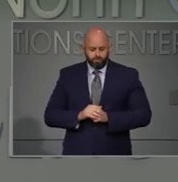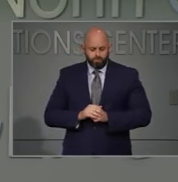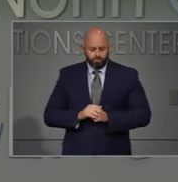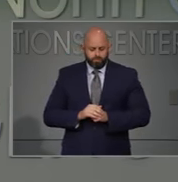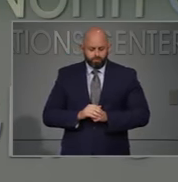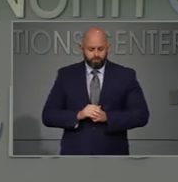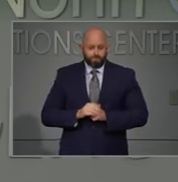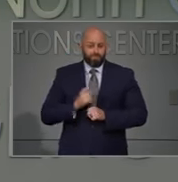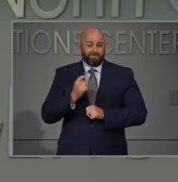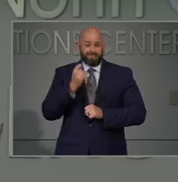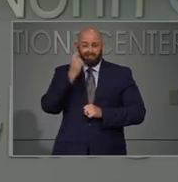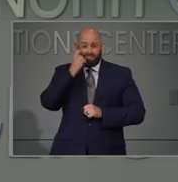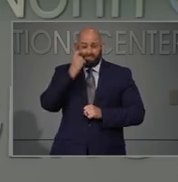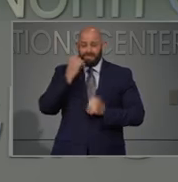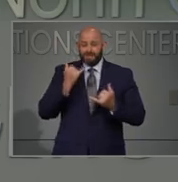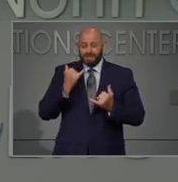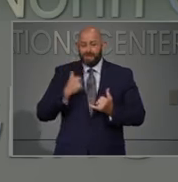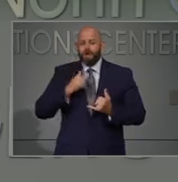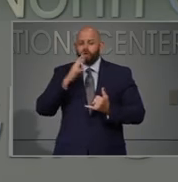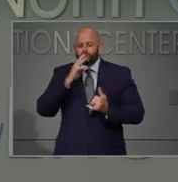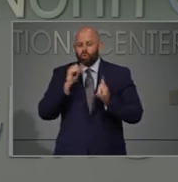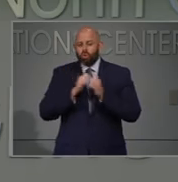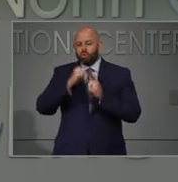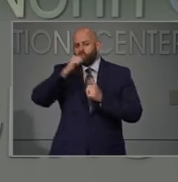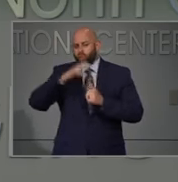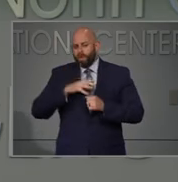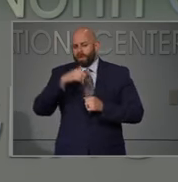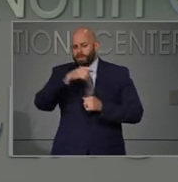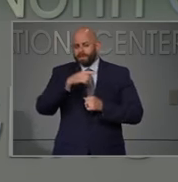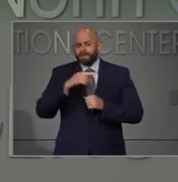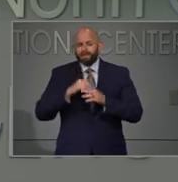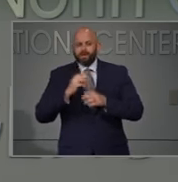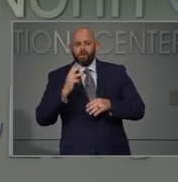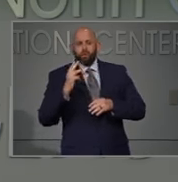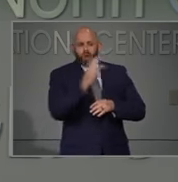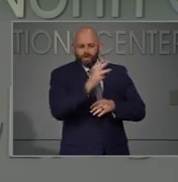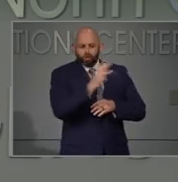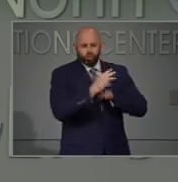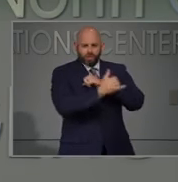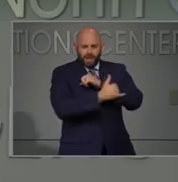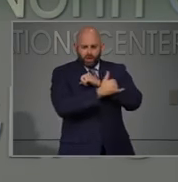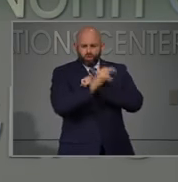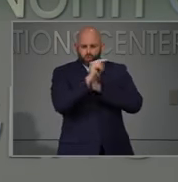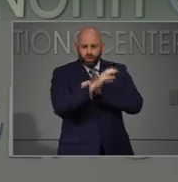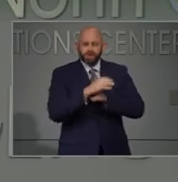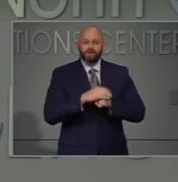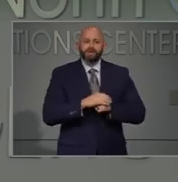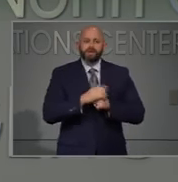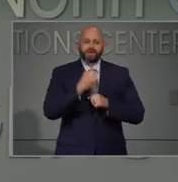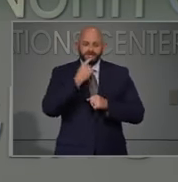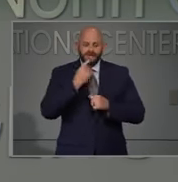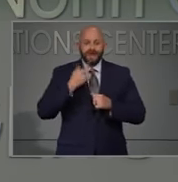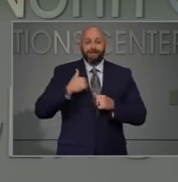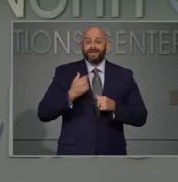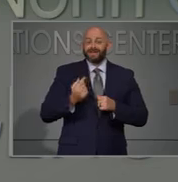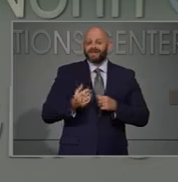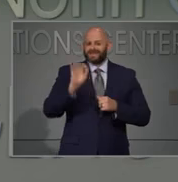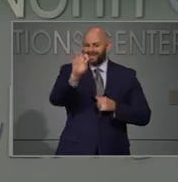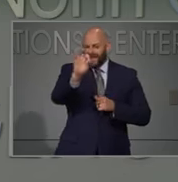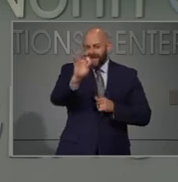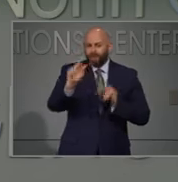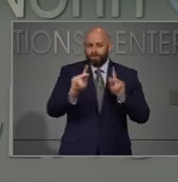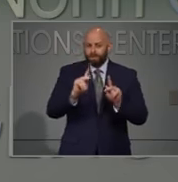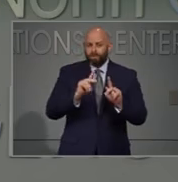Carolina county. She told me that they have 9 contact tracers and they're bringing in more people to help. They're very busy. How